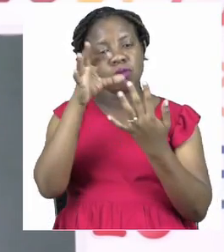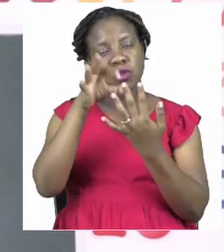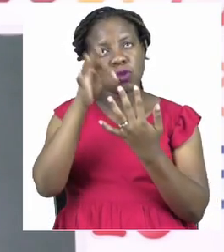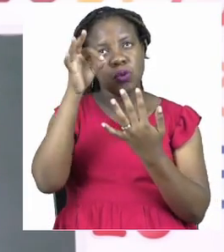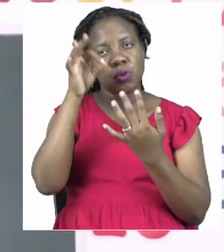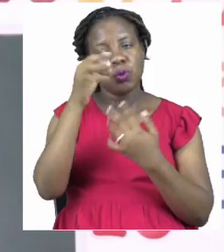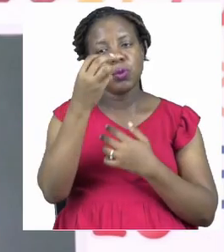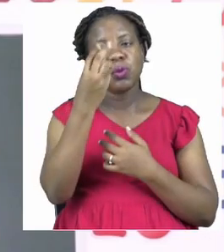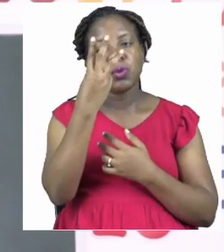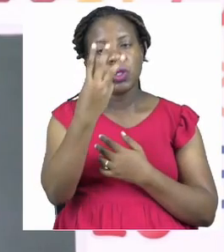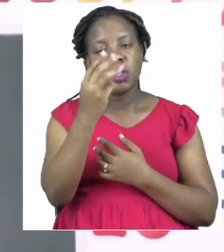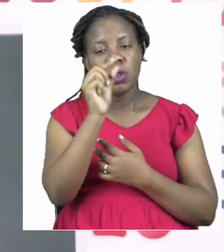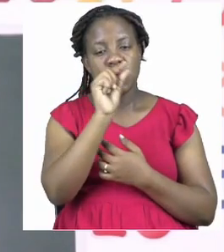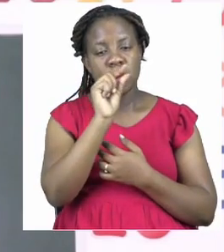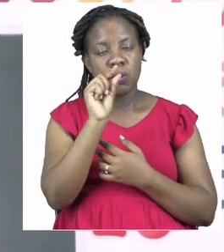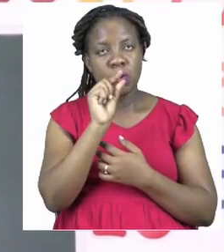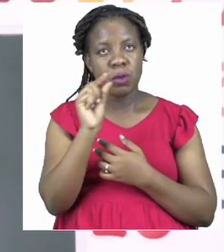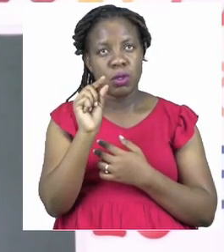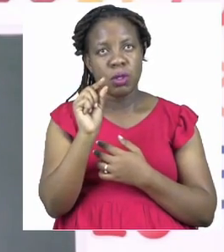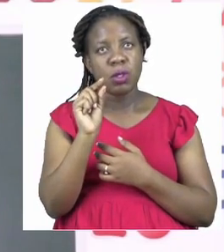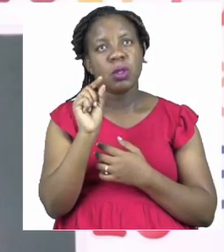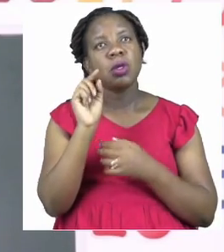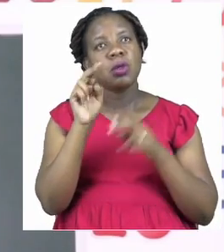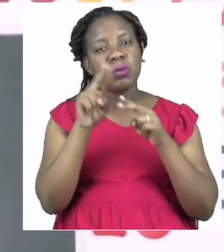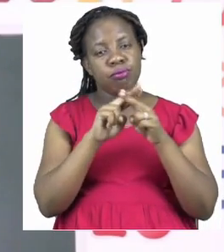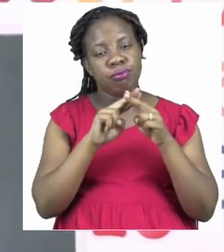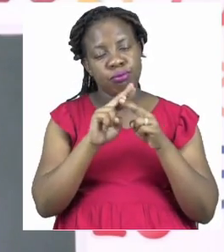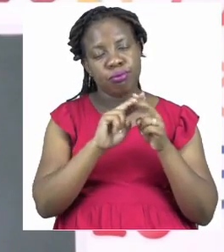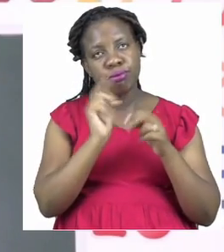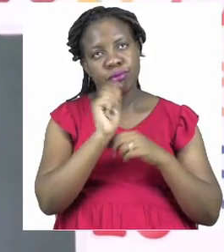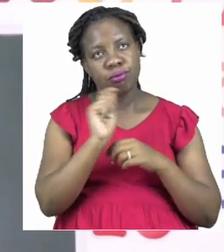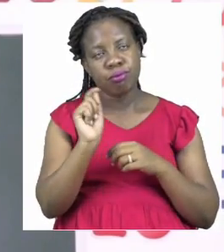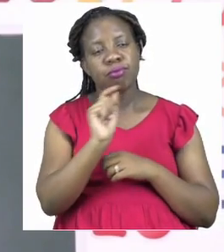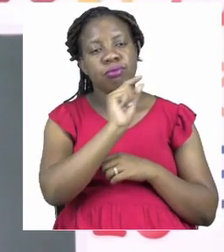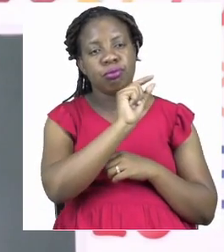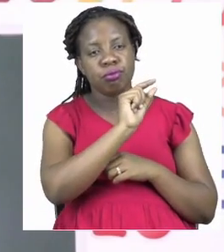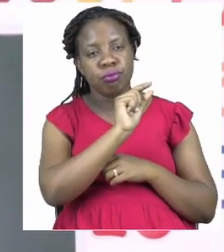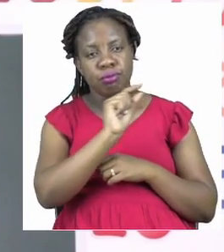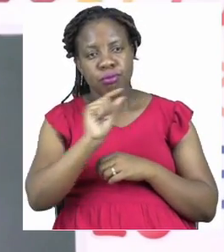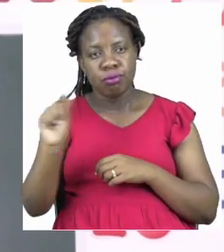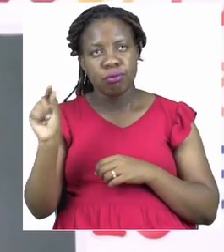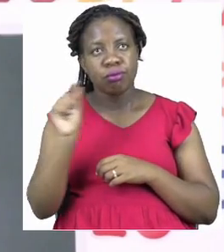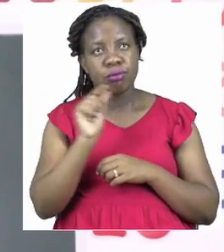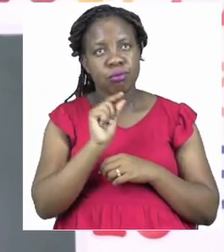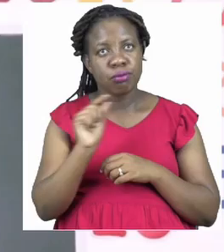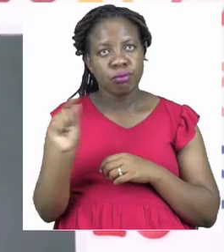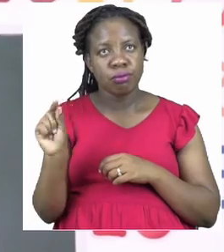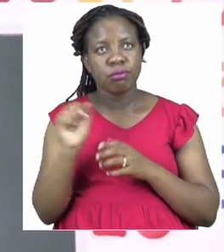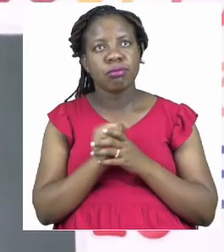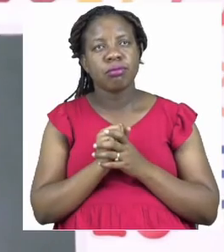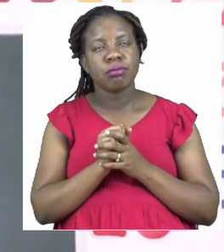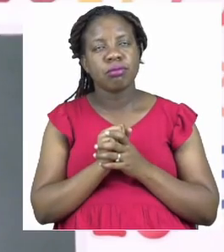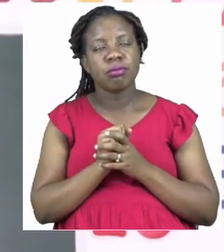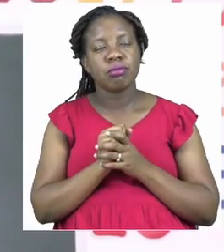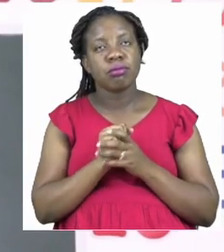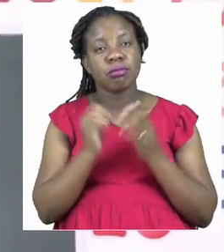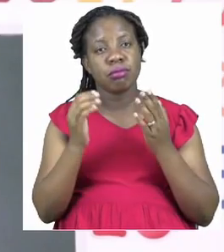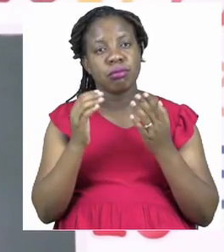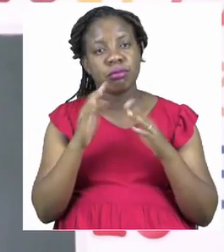word Thursday. It says, today is